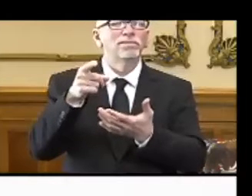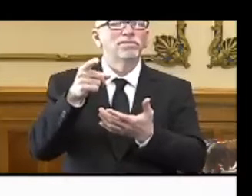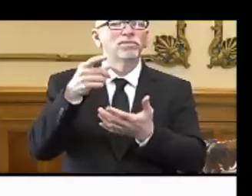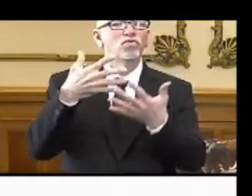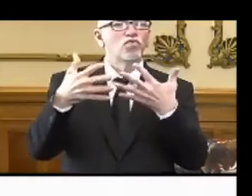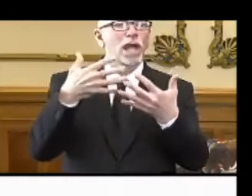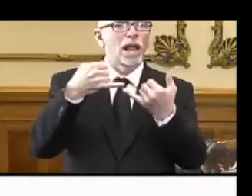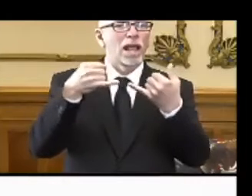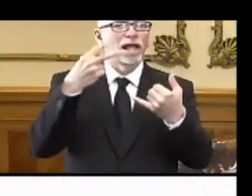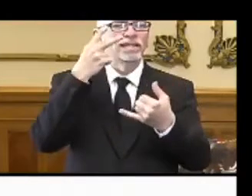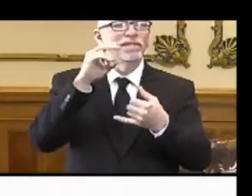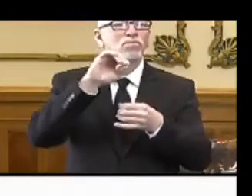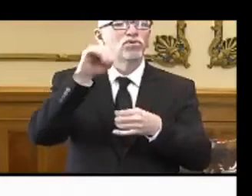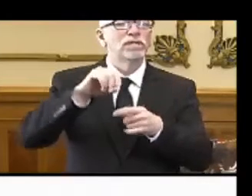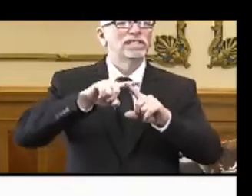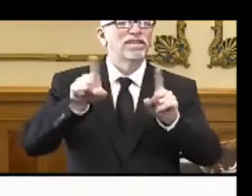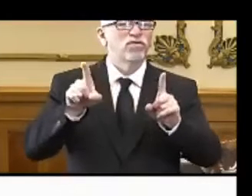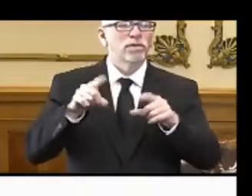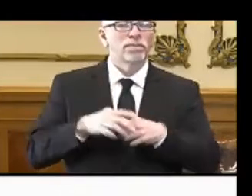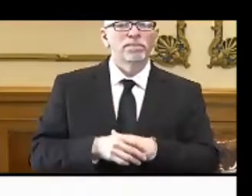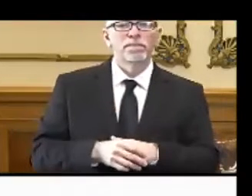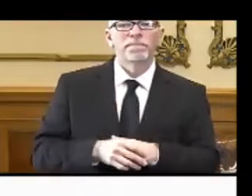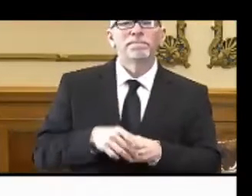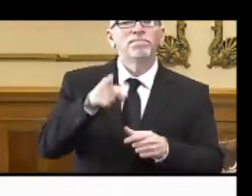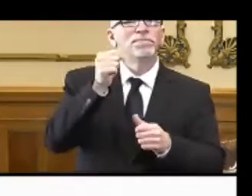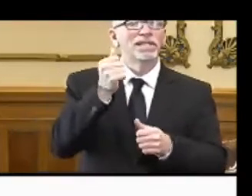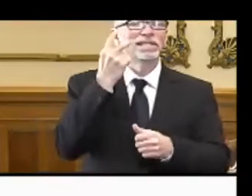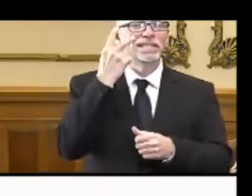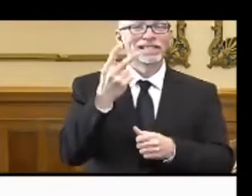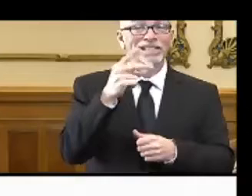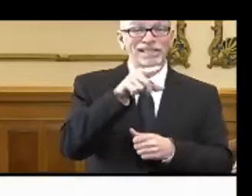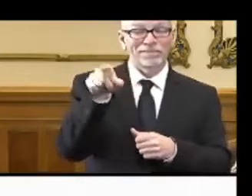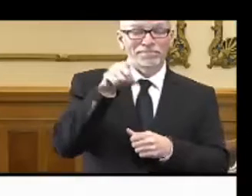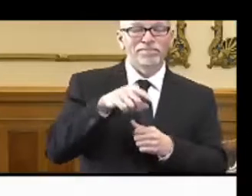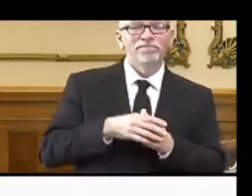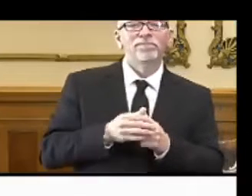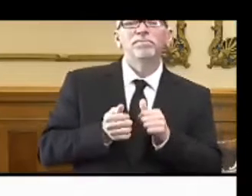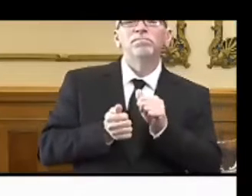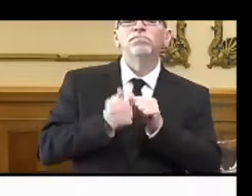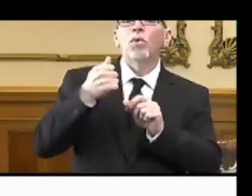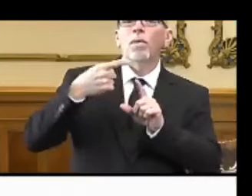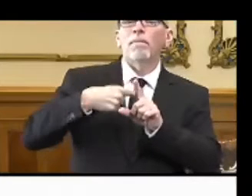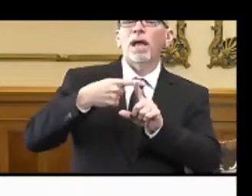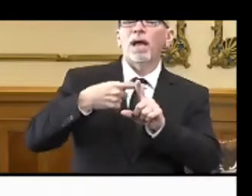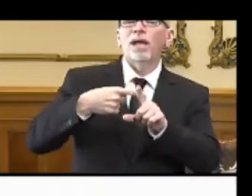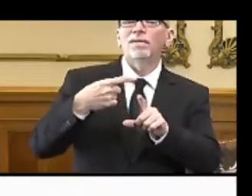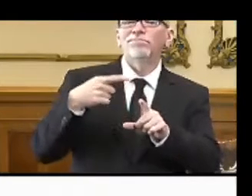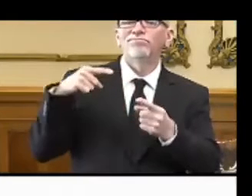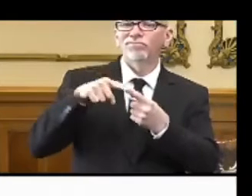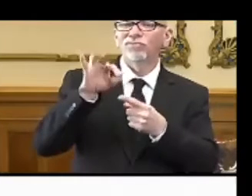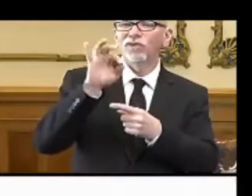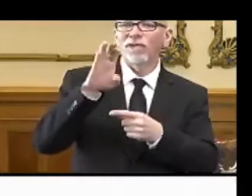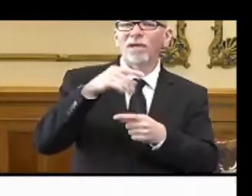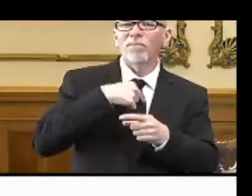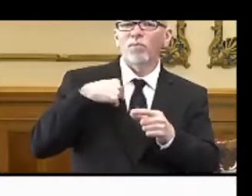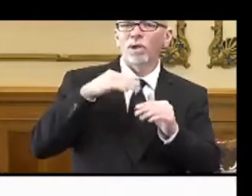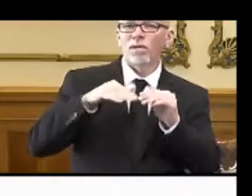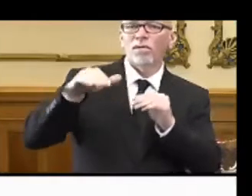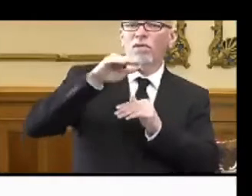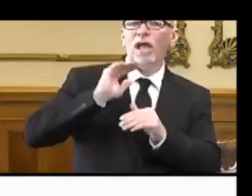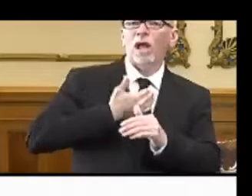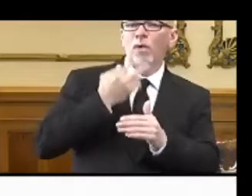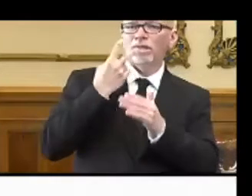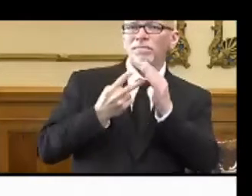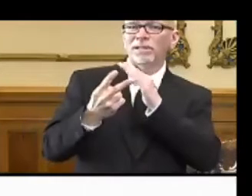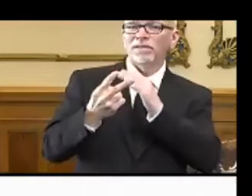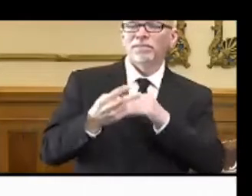that percentage difference. As you can see, most months through February exceeded estimate.